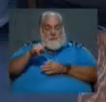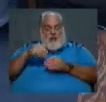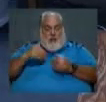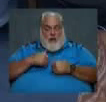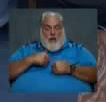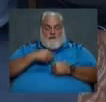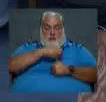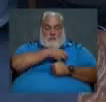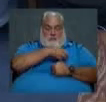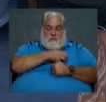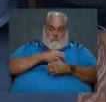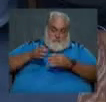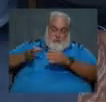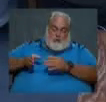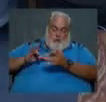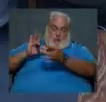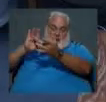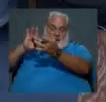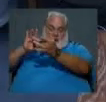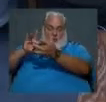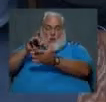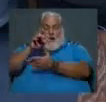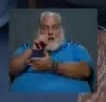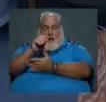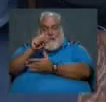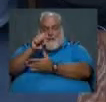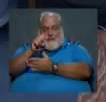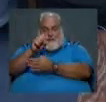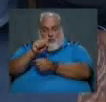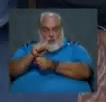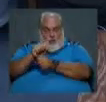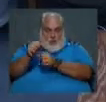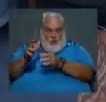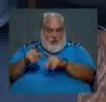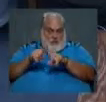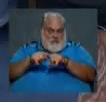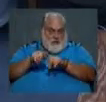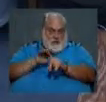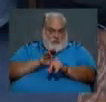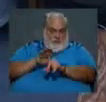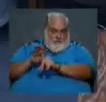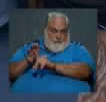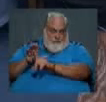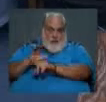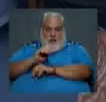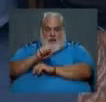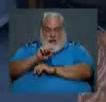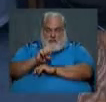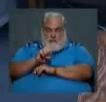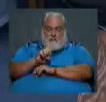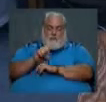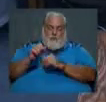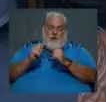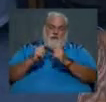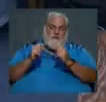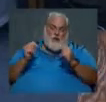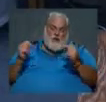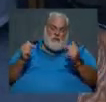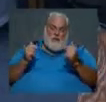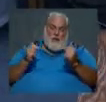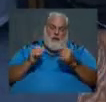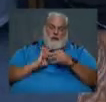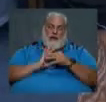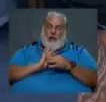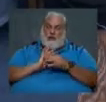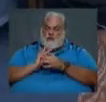officer that we can contact or a caseworker, depending on what the situation is. And so we have other resources available to make